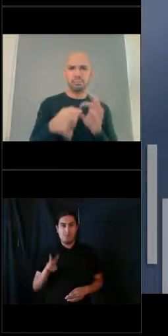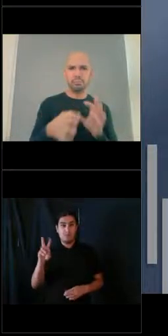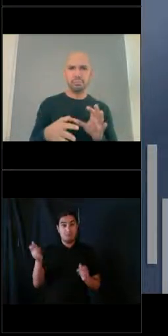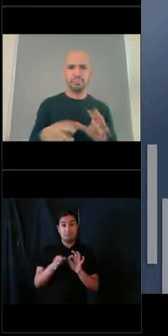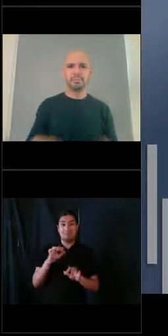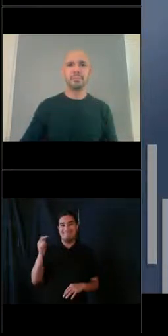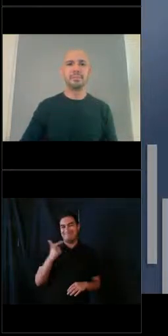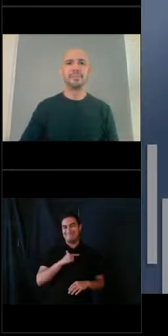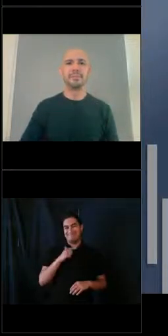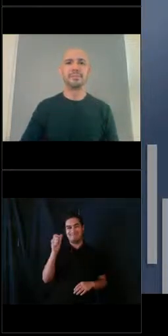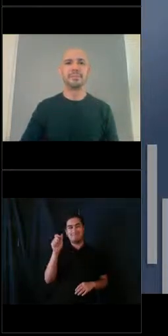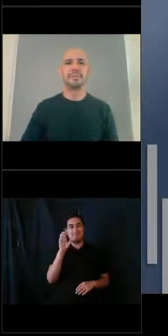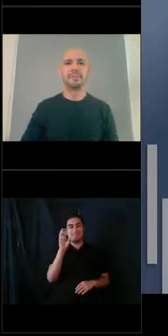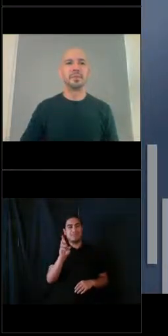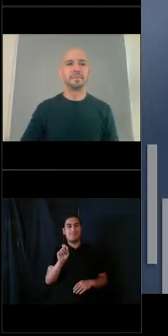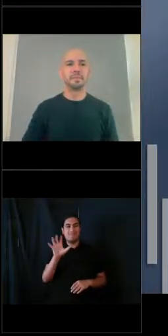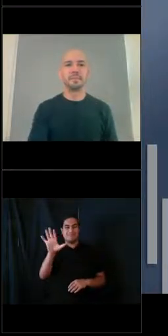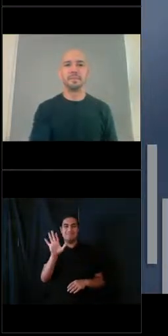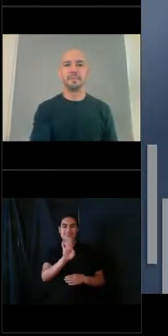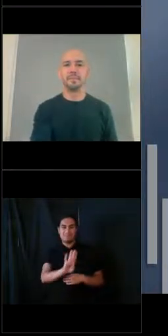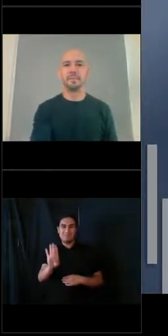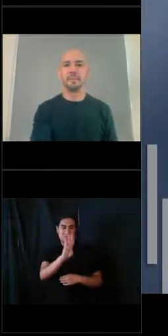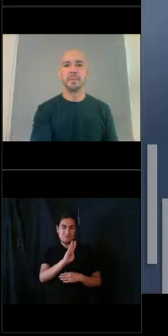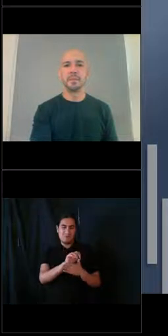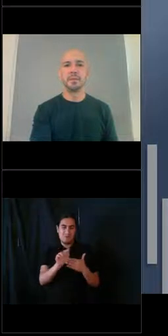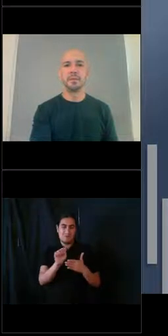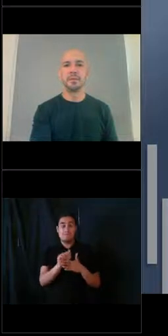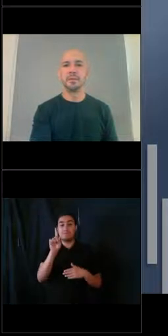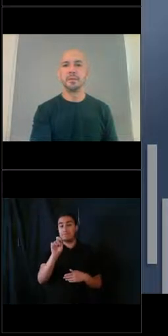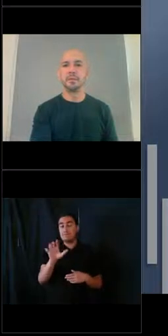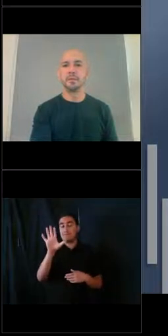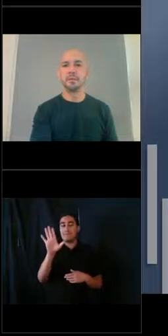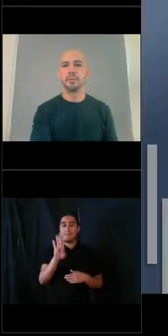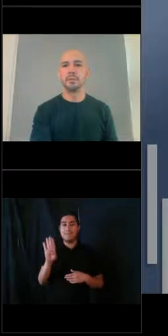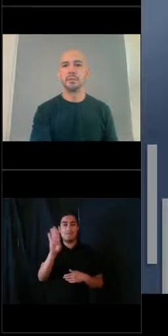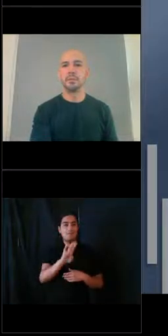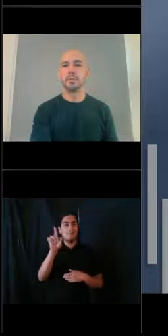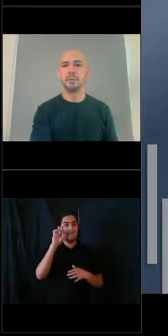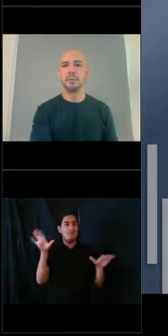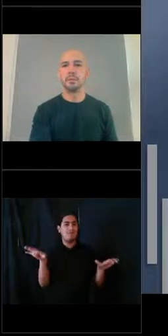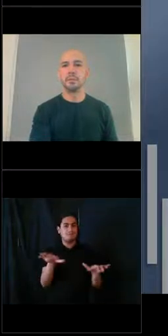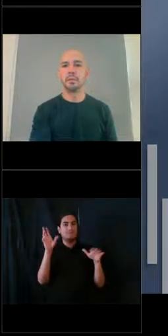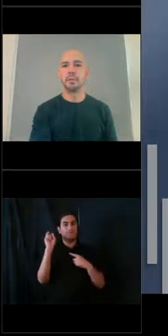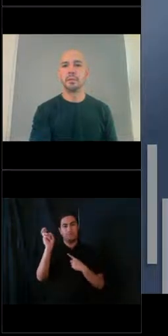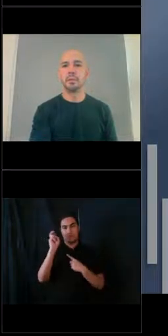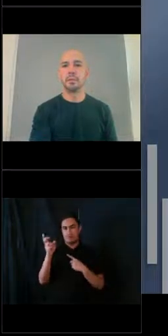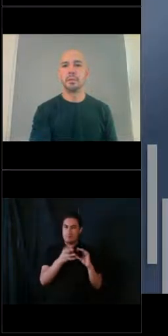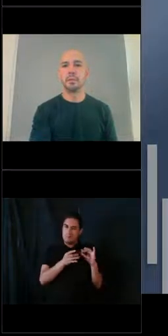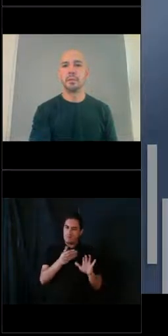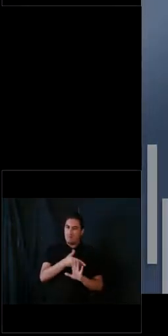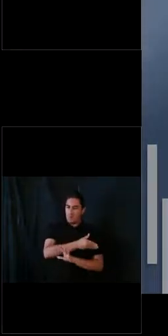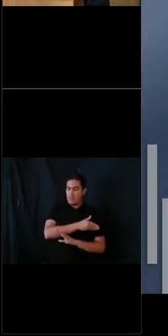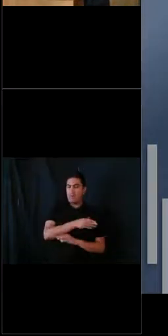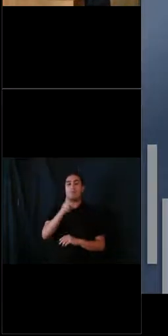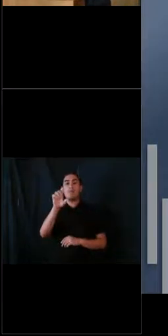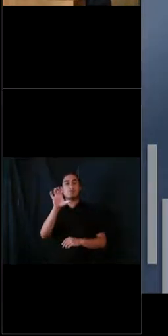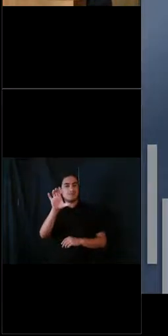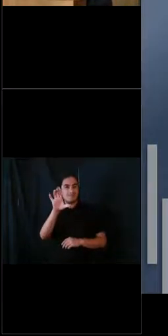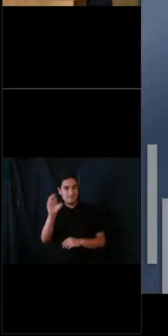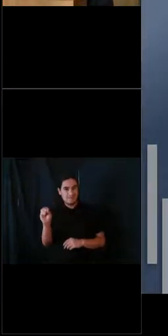7.65 billion dollars 1.05 billion for active transportation as as was mentioned earlier and 150